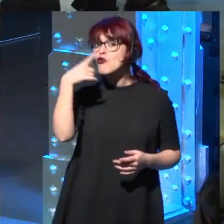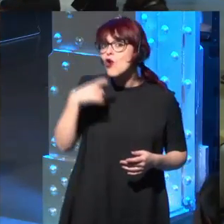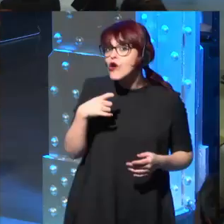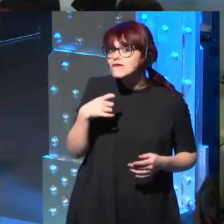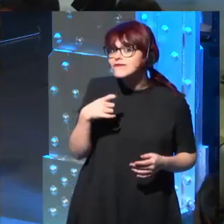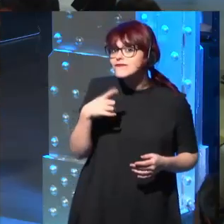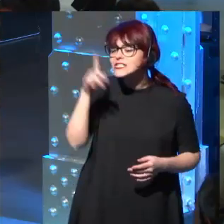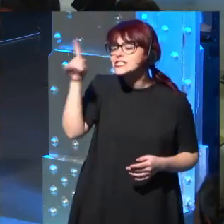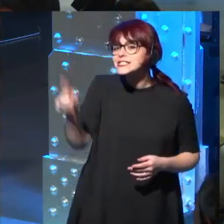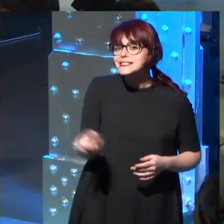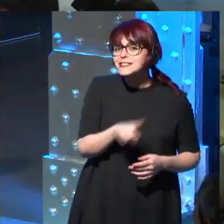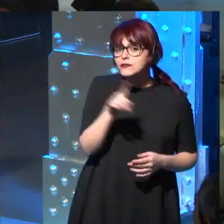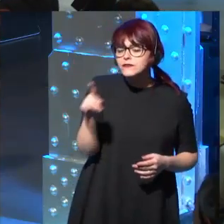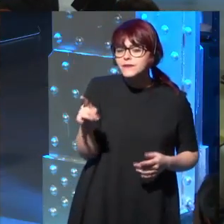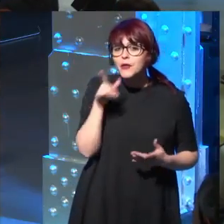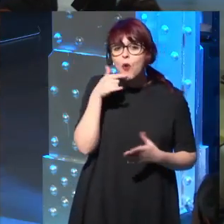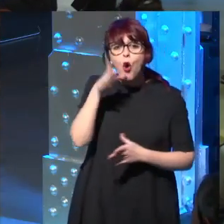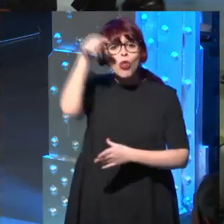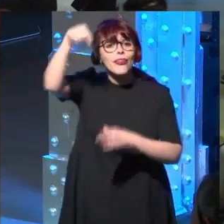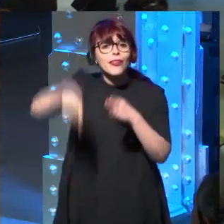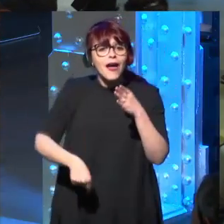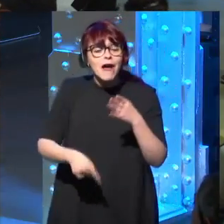What is there in the